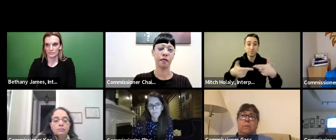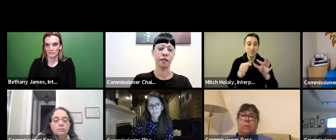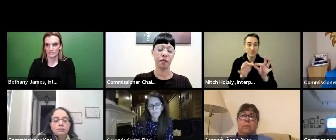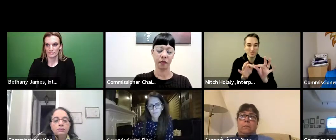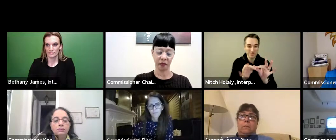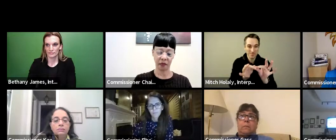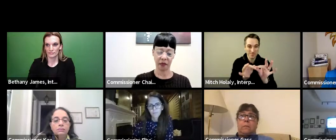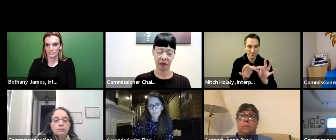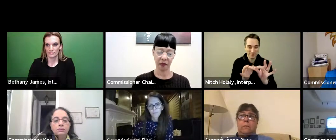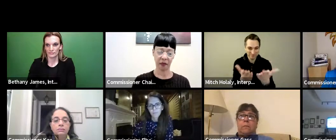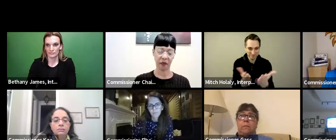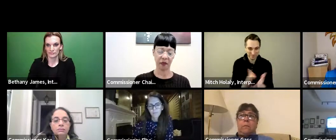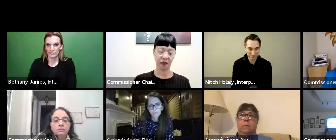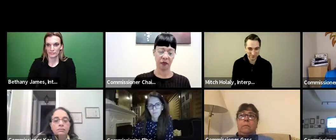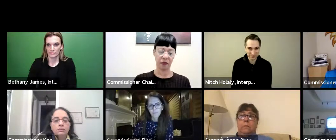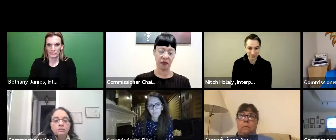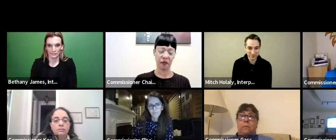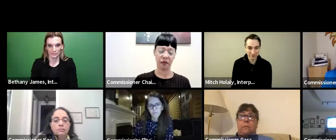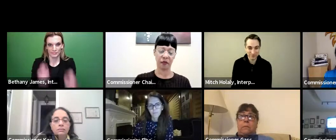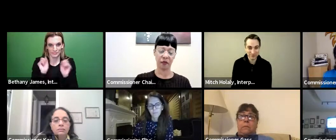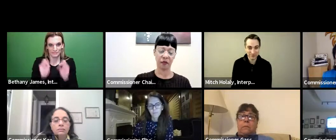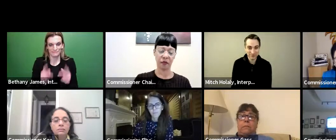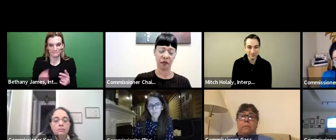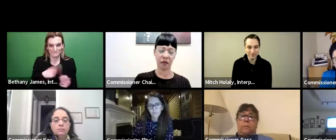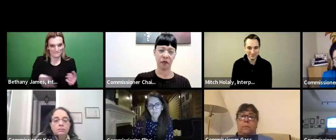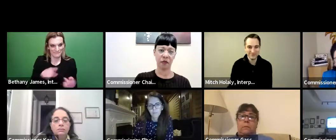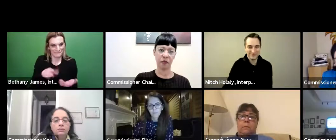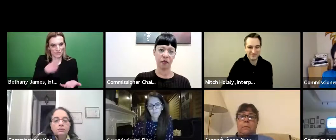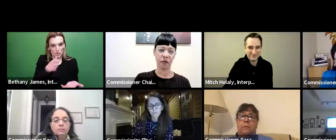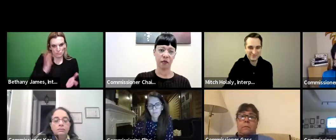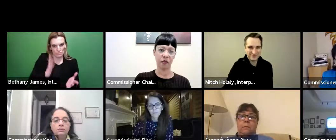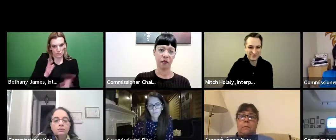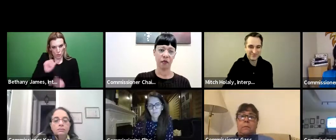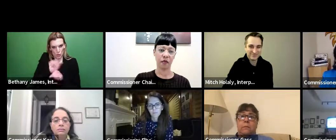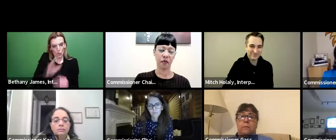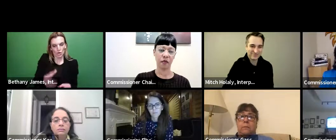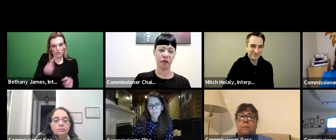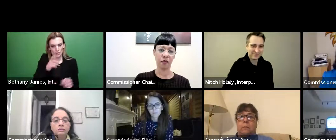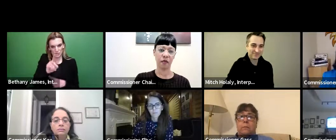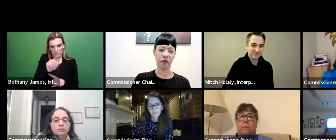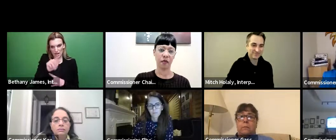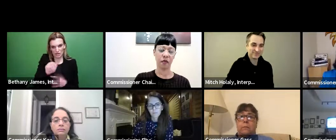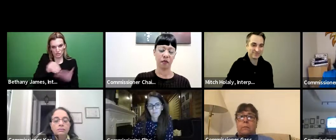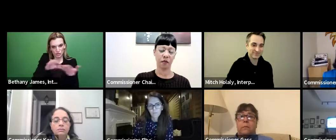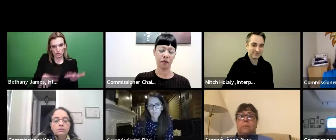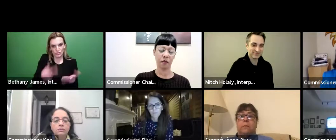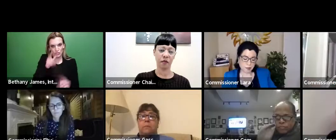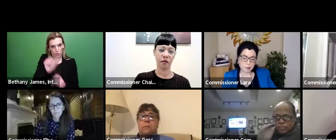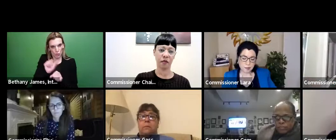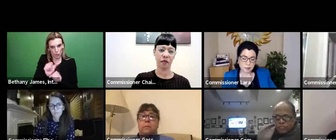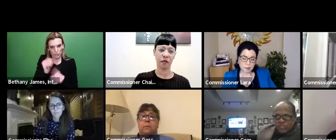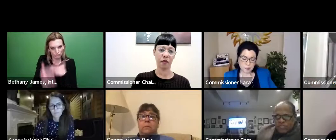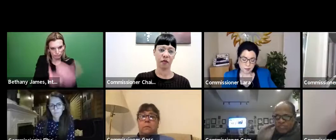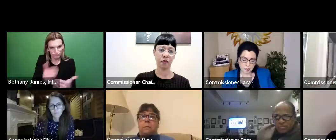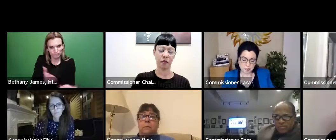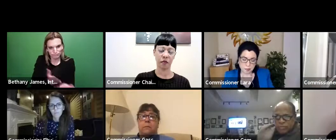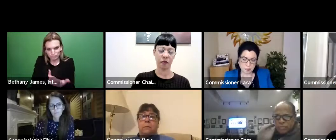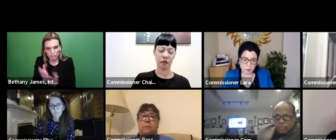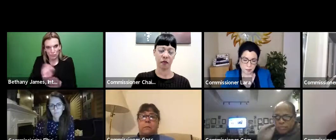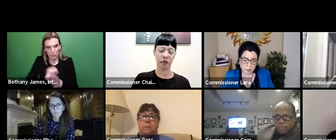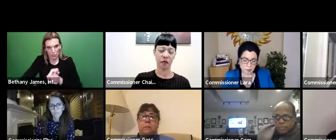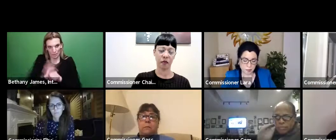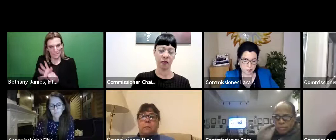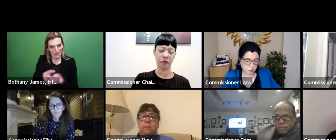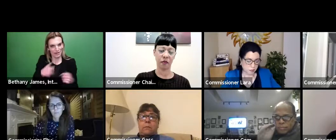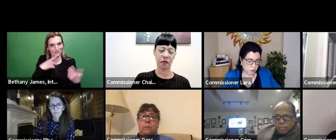working for DACA students who were the essential workers during this pandemic, and they continue to be, and